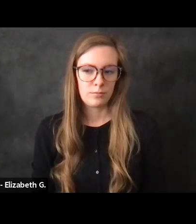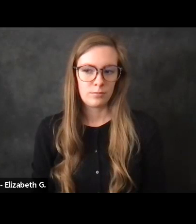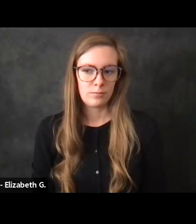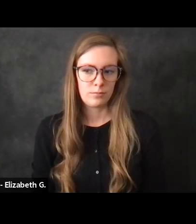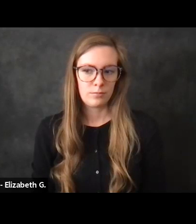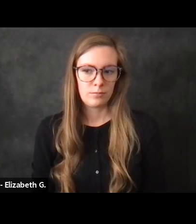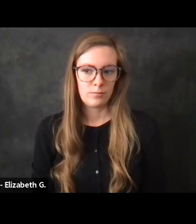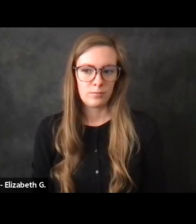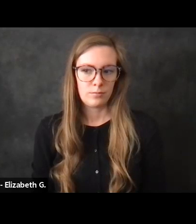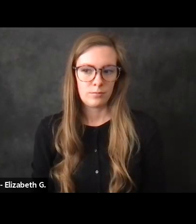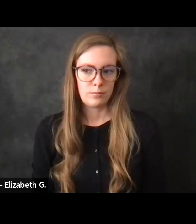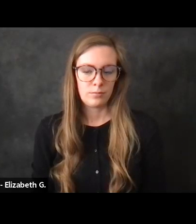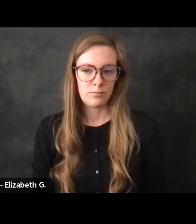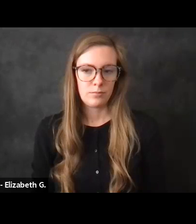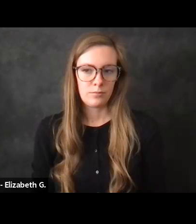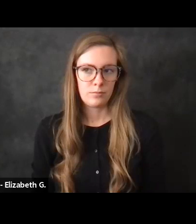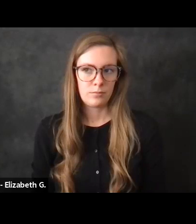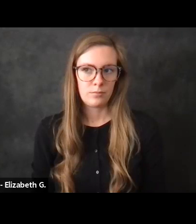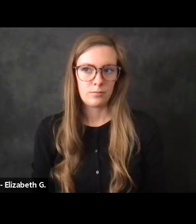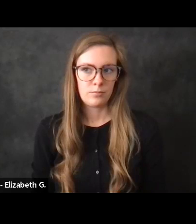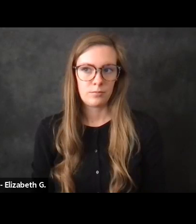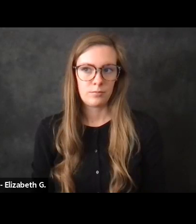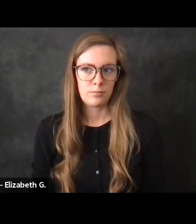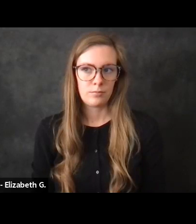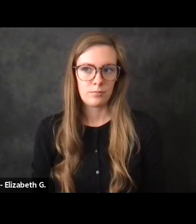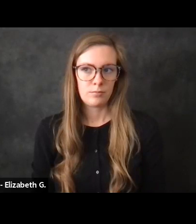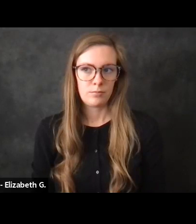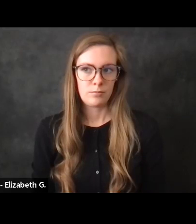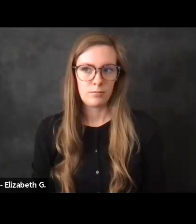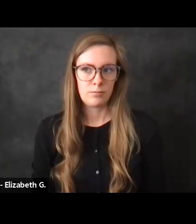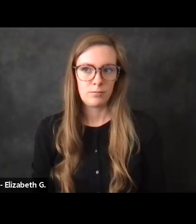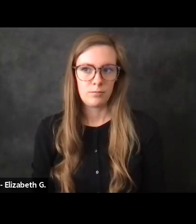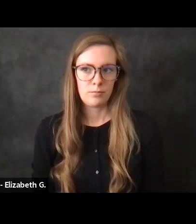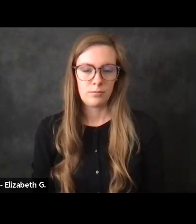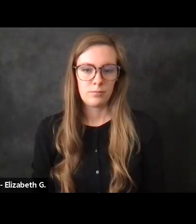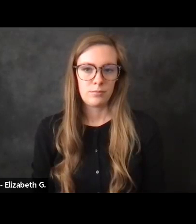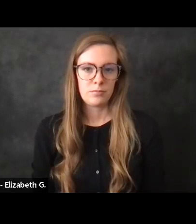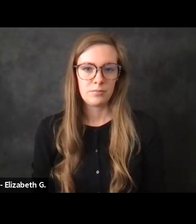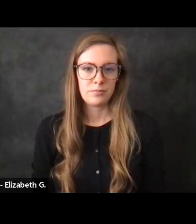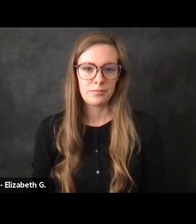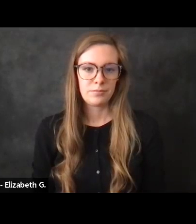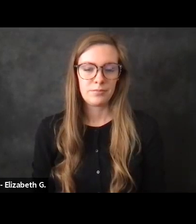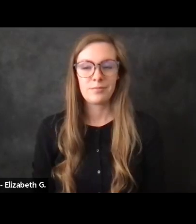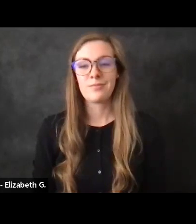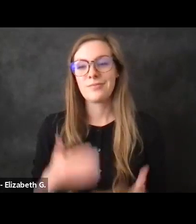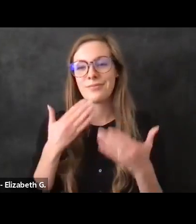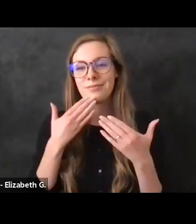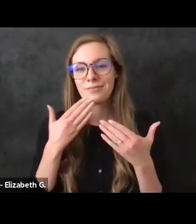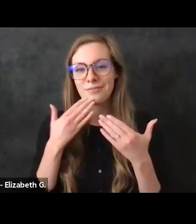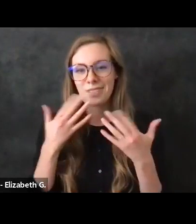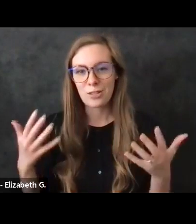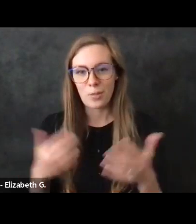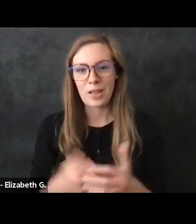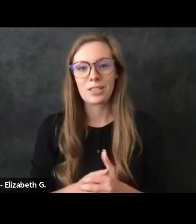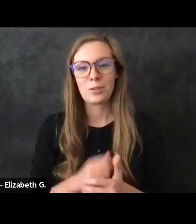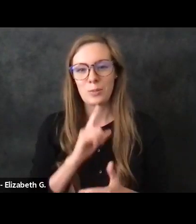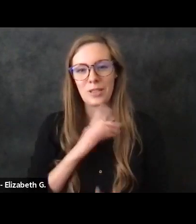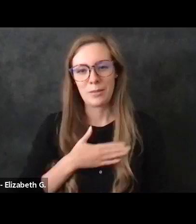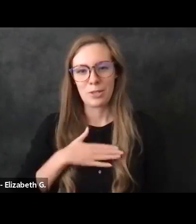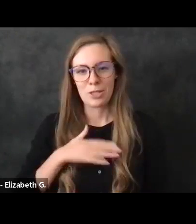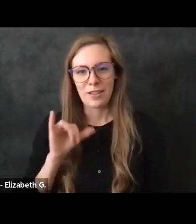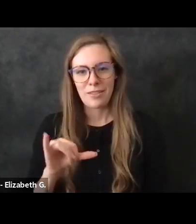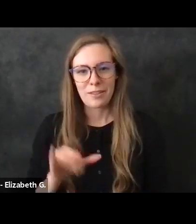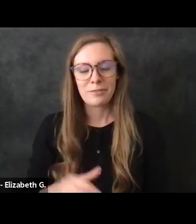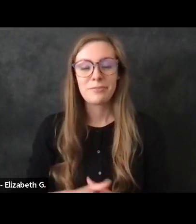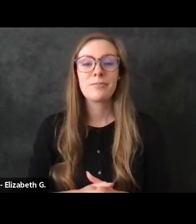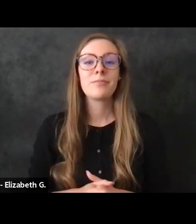Sonoma. Gracias. Y ahora regresamos para atrás con Supervisora Lynda Hopkins. Thank you so much, Gilbert. I really appreciate it. We're